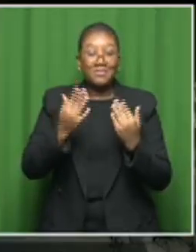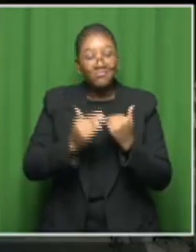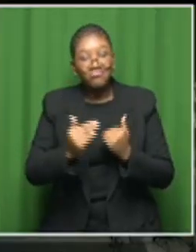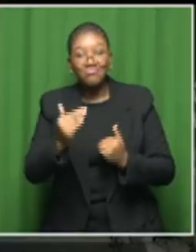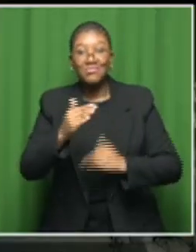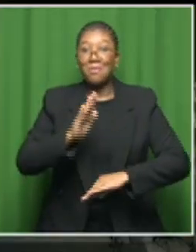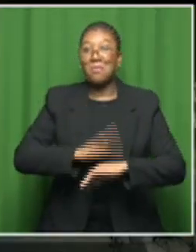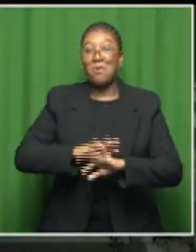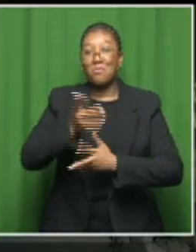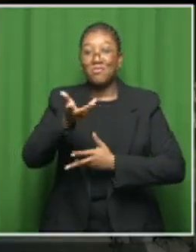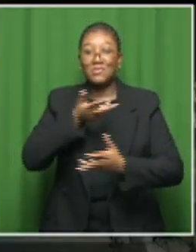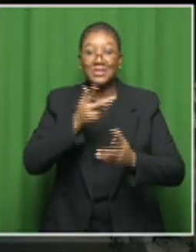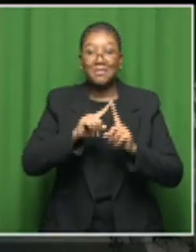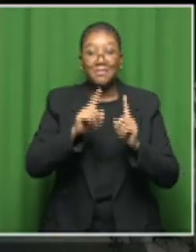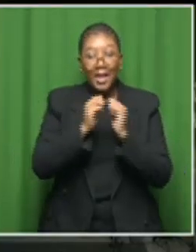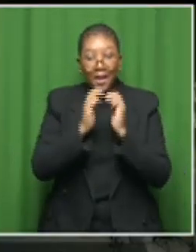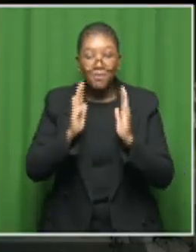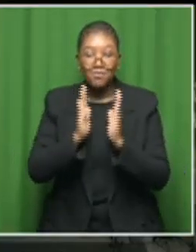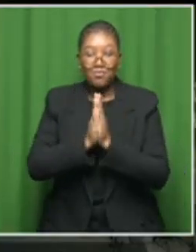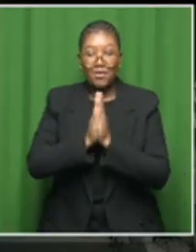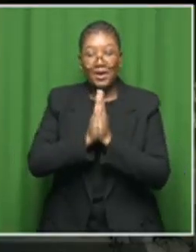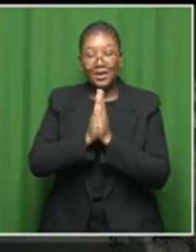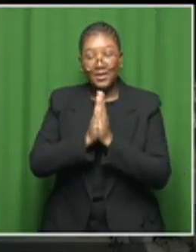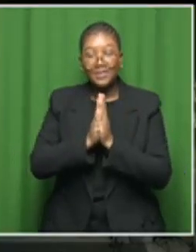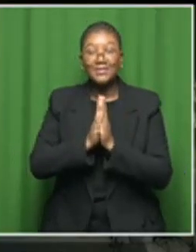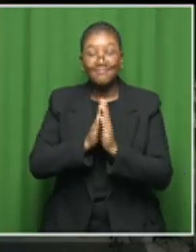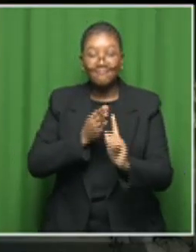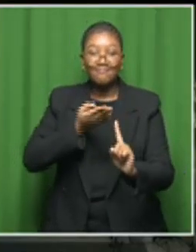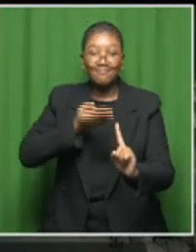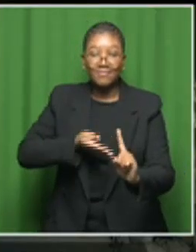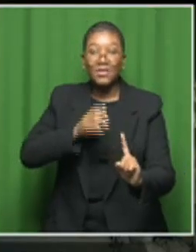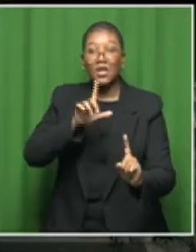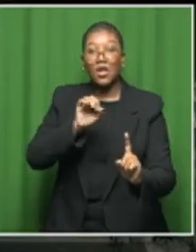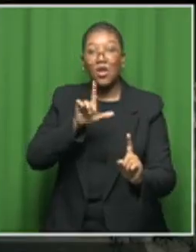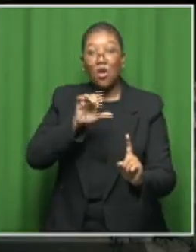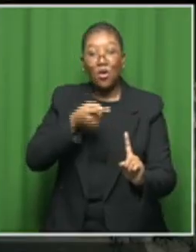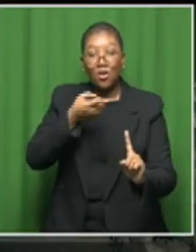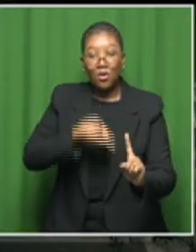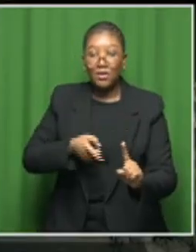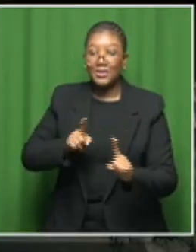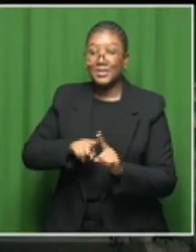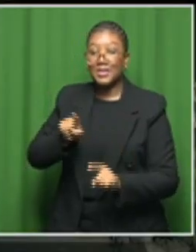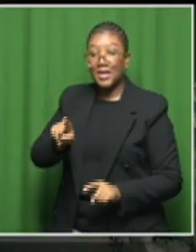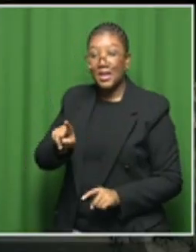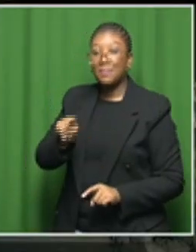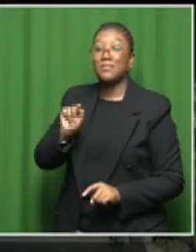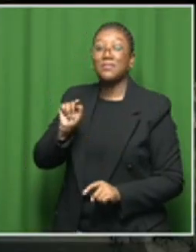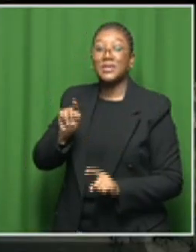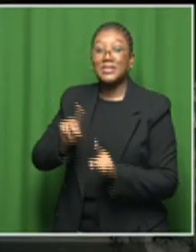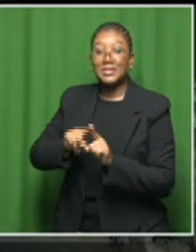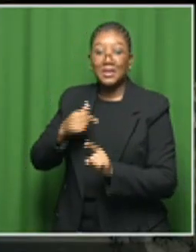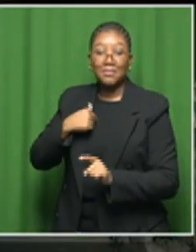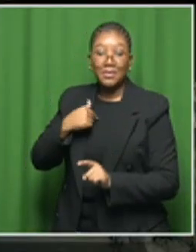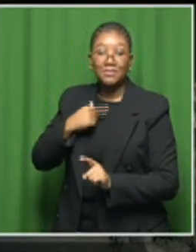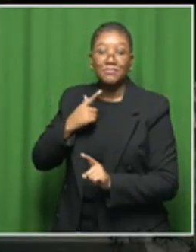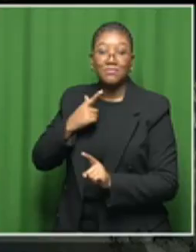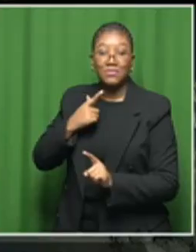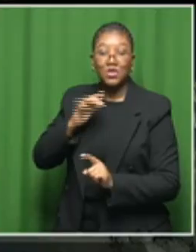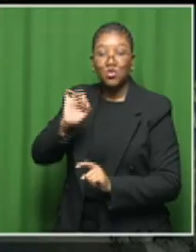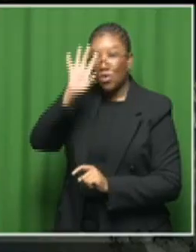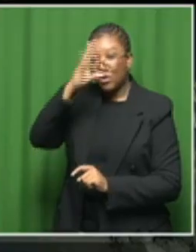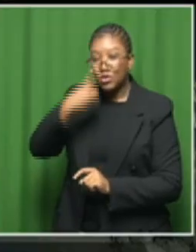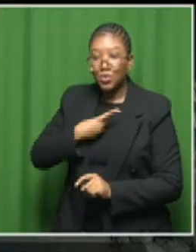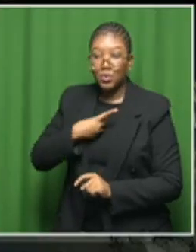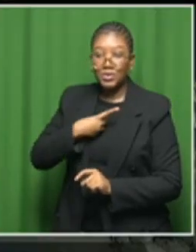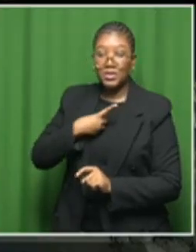pray for you, particularly Lola, and Una as well, through what you've been through, with your daughter, and